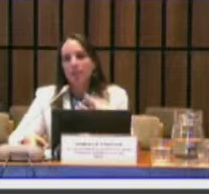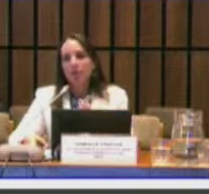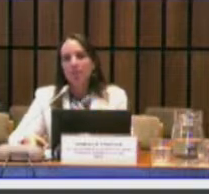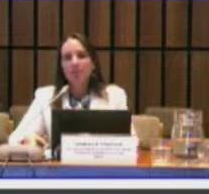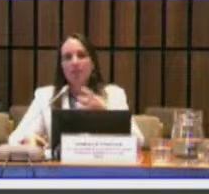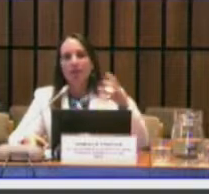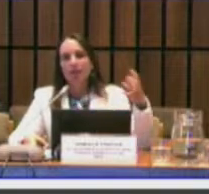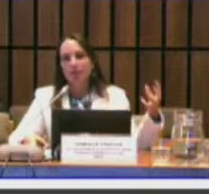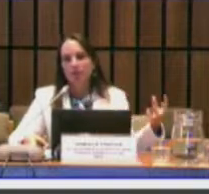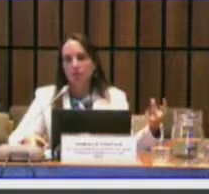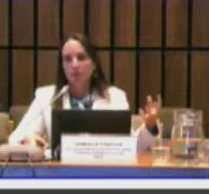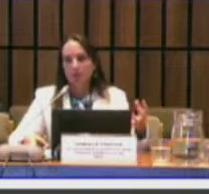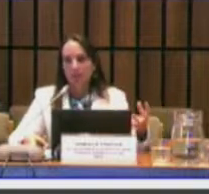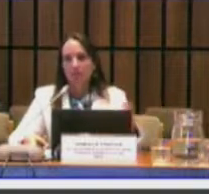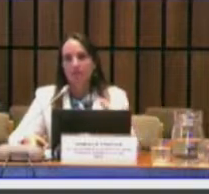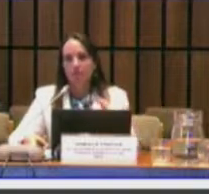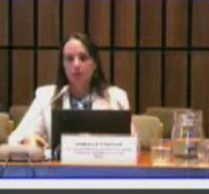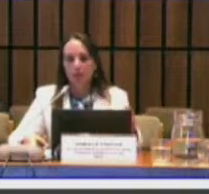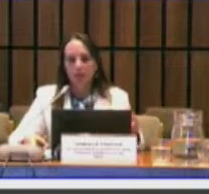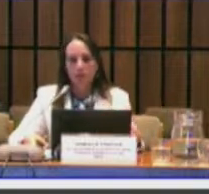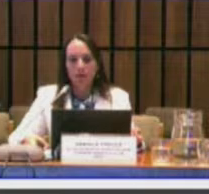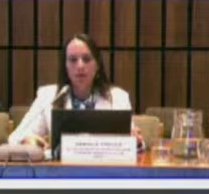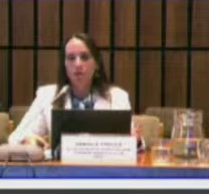here we have results from PISA,